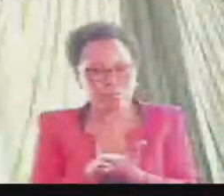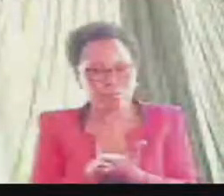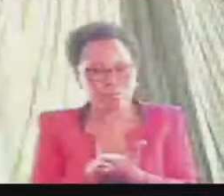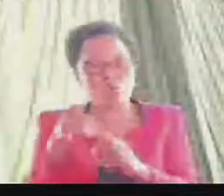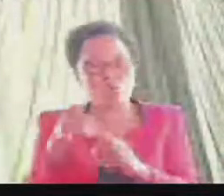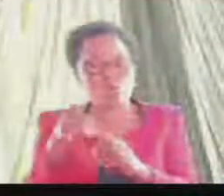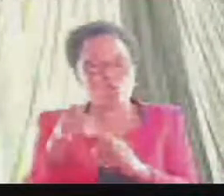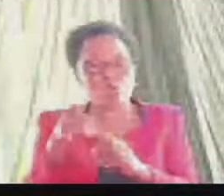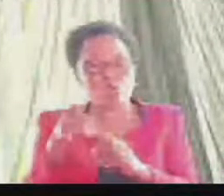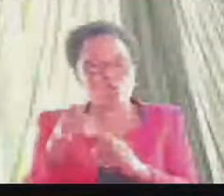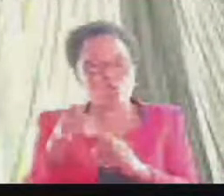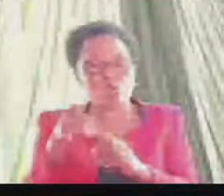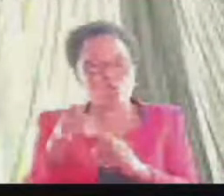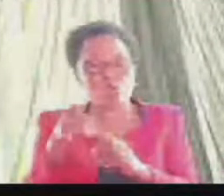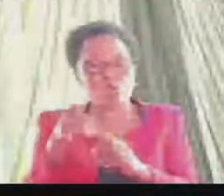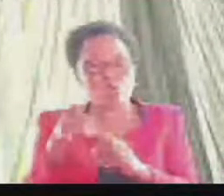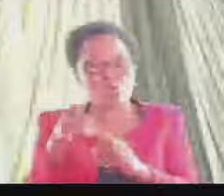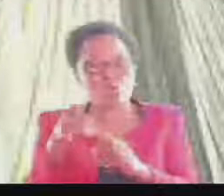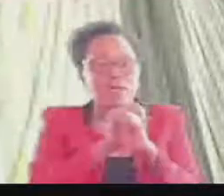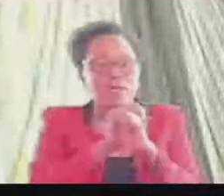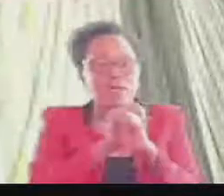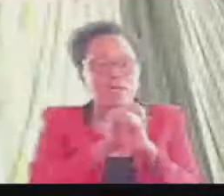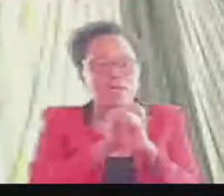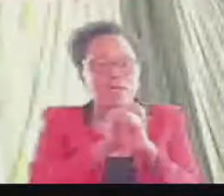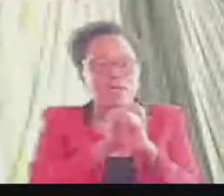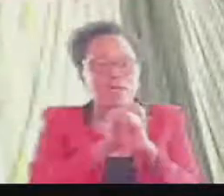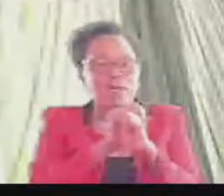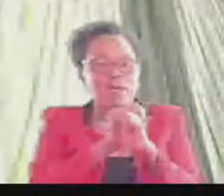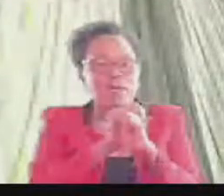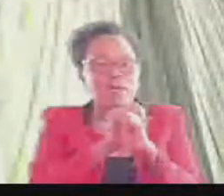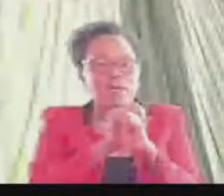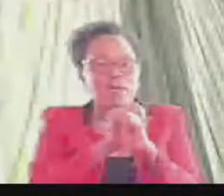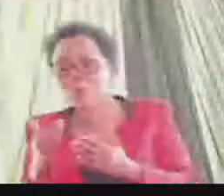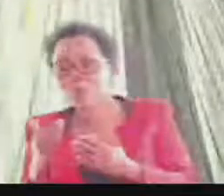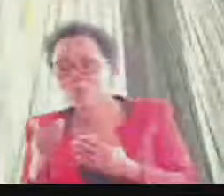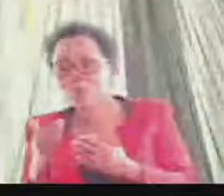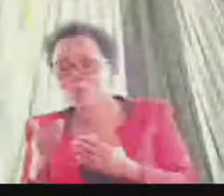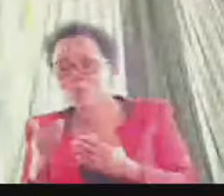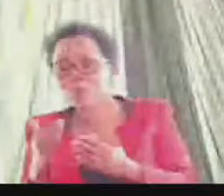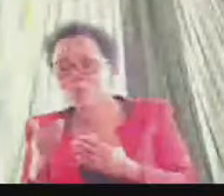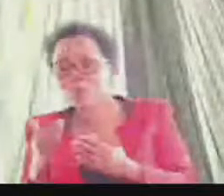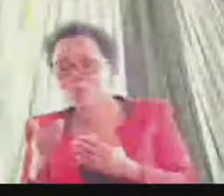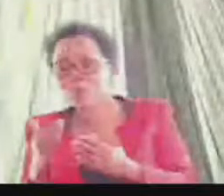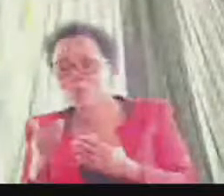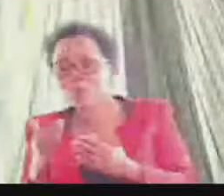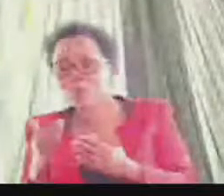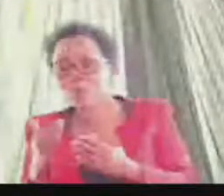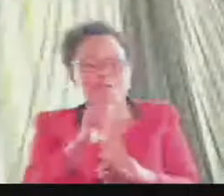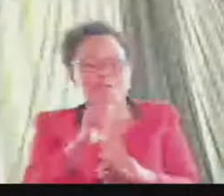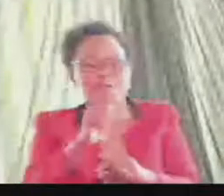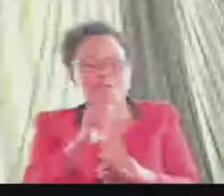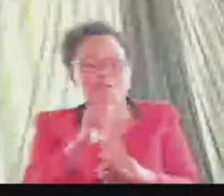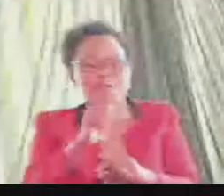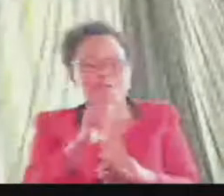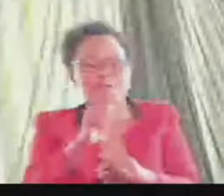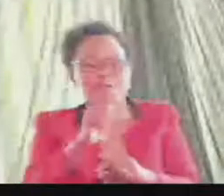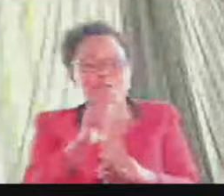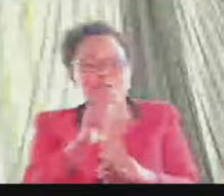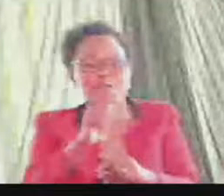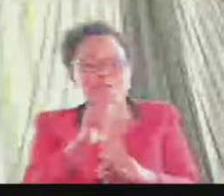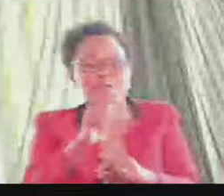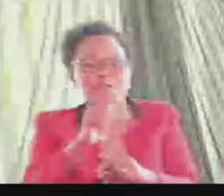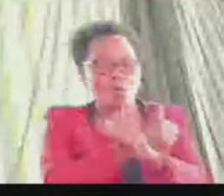comparatively, because you are not working alone, there are 100 of you and the 5 of you seems to be working